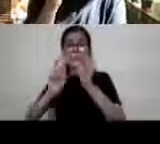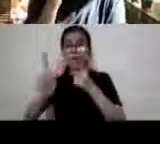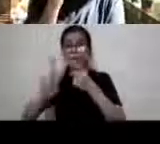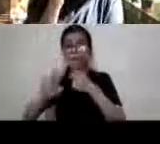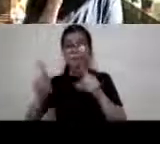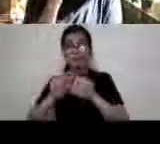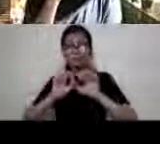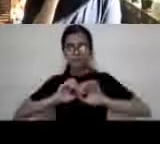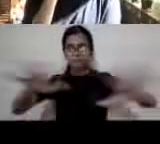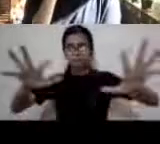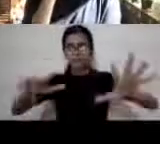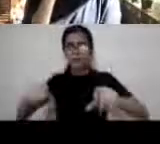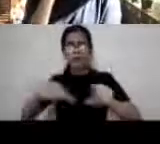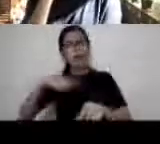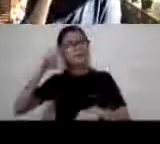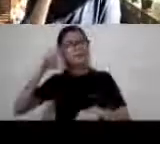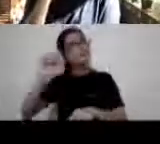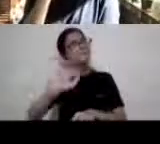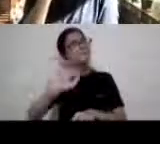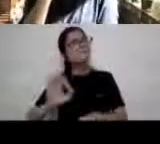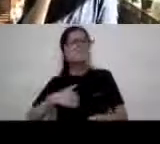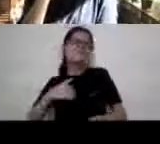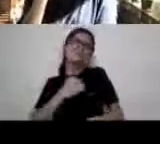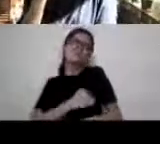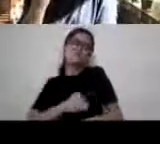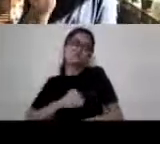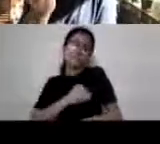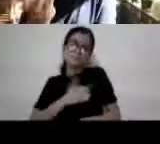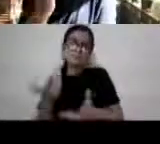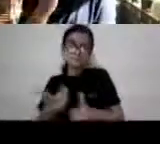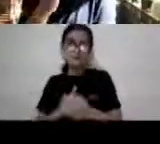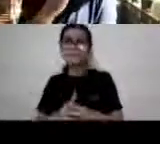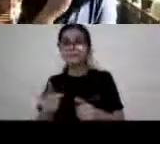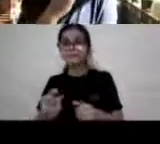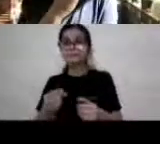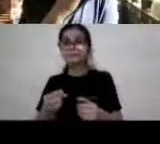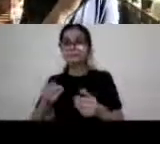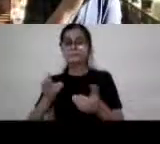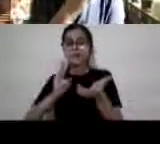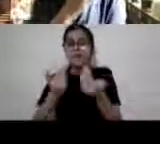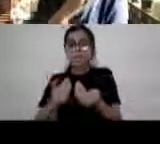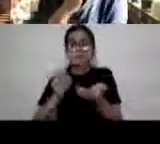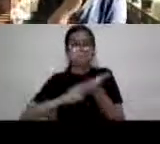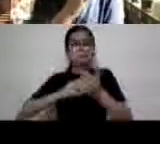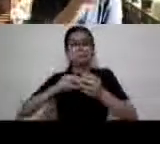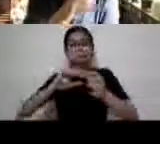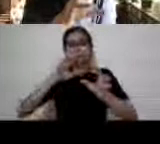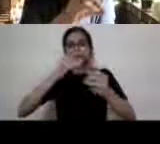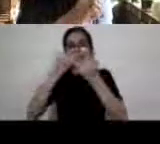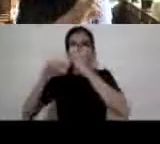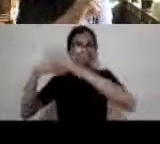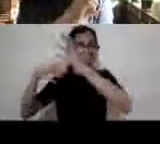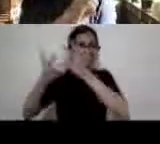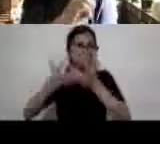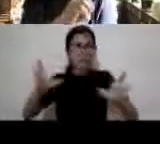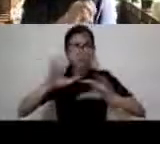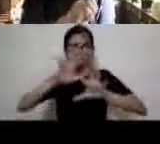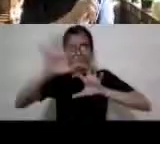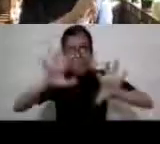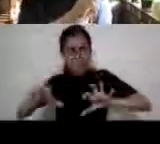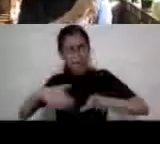actually, I'm sorry. It is like the museum is now open to the public, but in a very, very limited